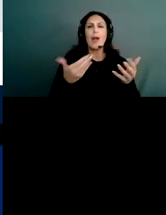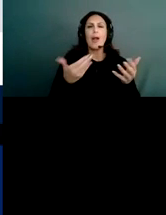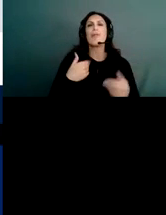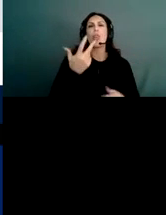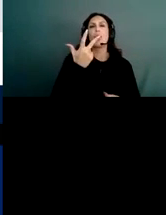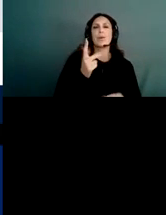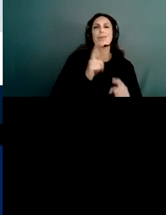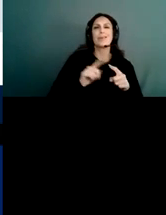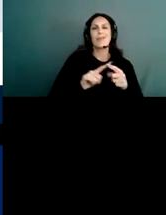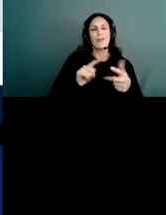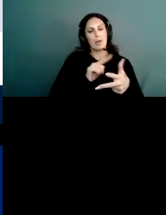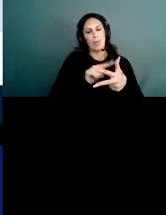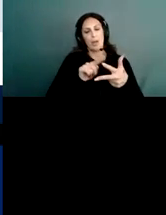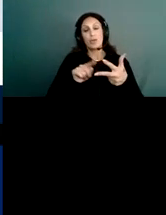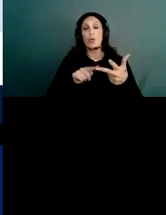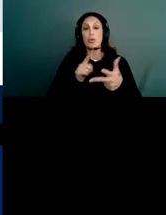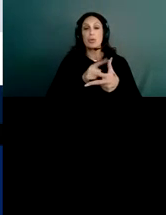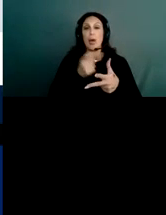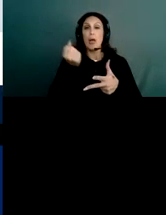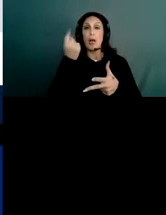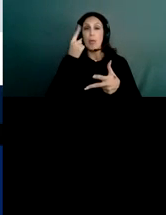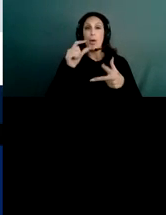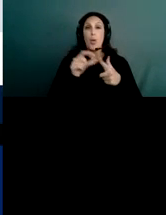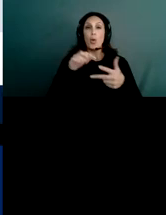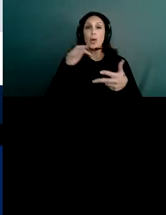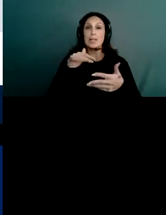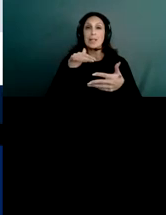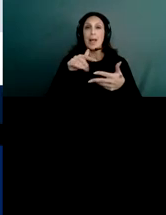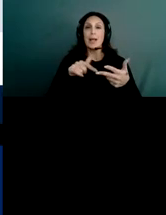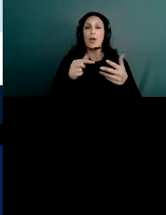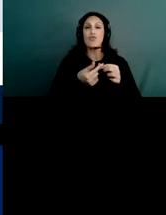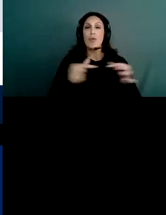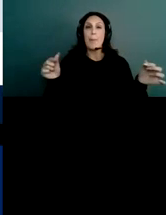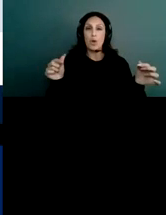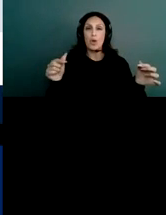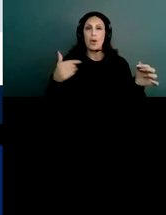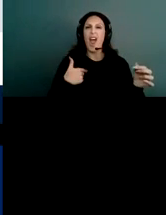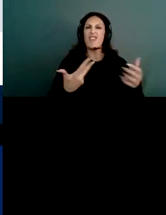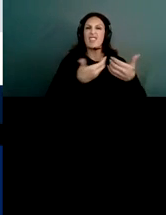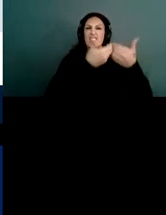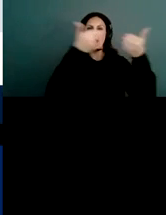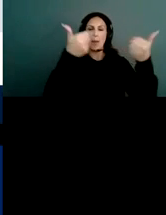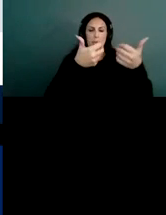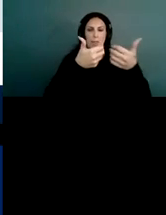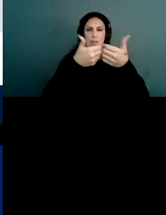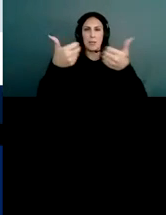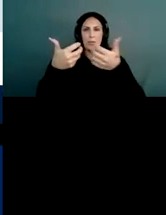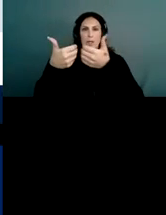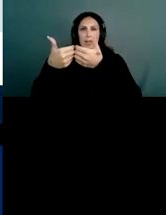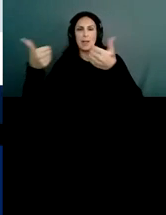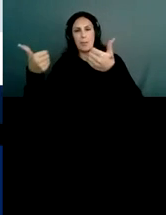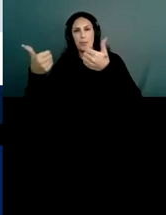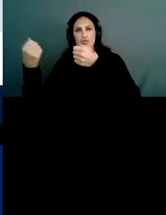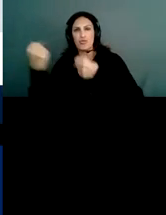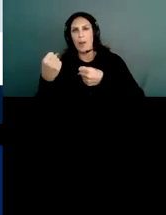strands: comprehension, word study, and grammar, and there are separate auto placements for each strand. The results of